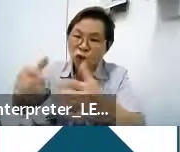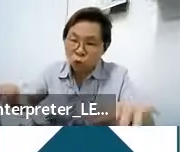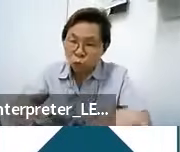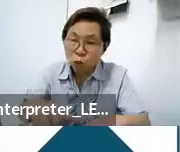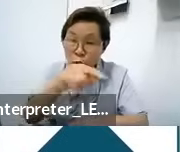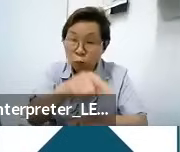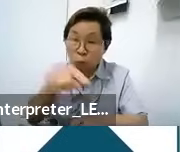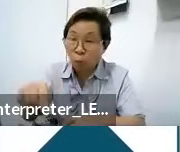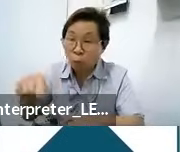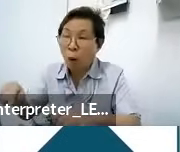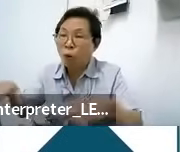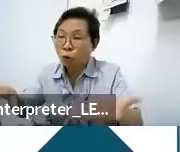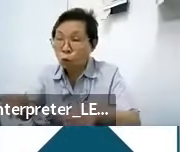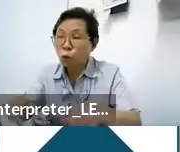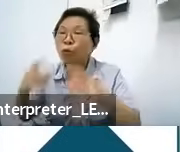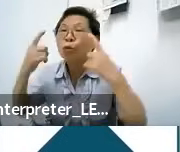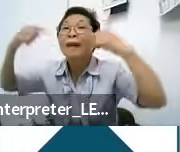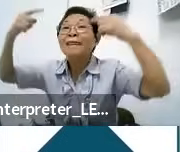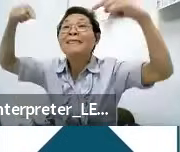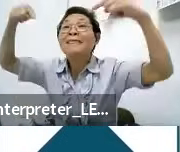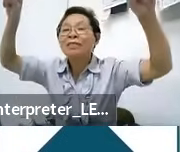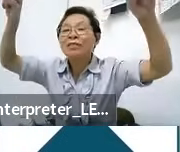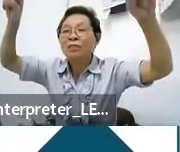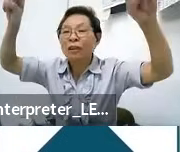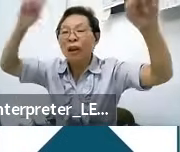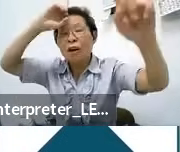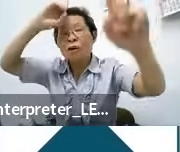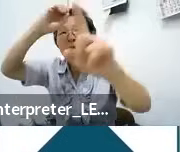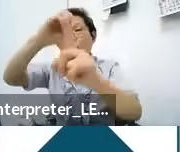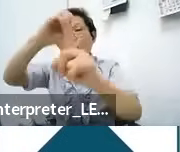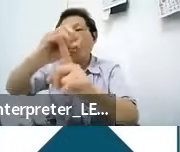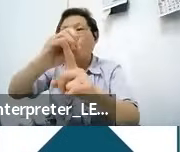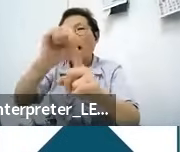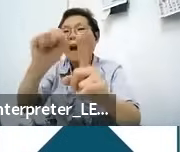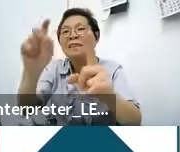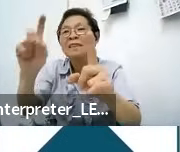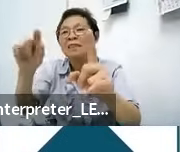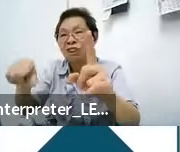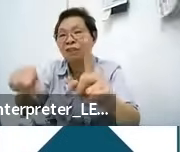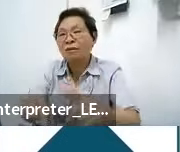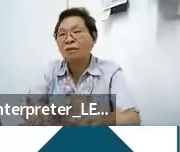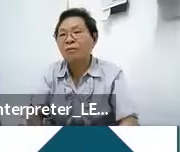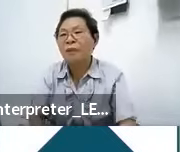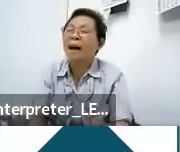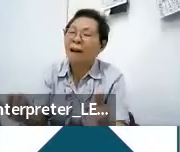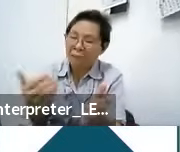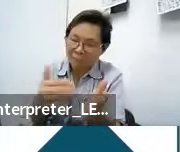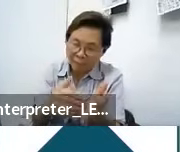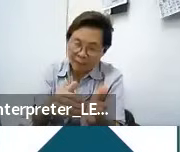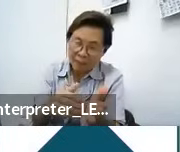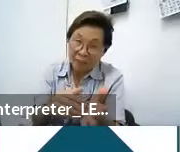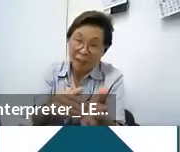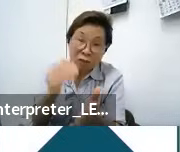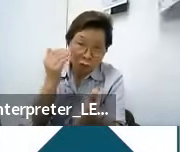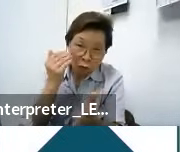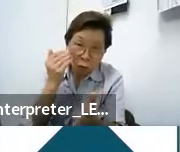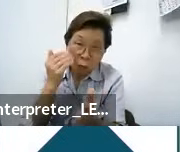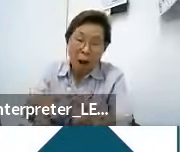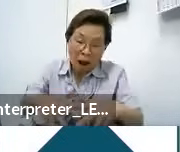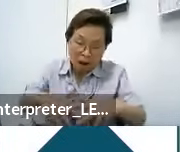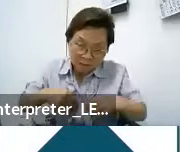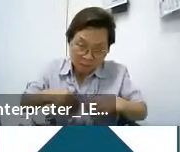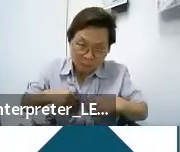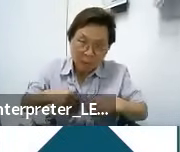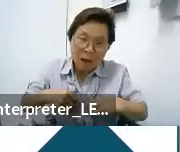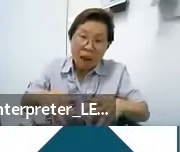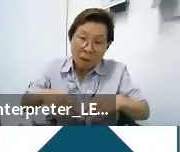to achieve the goal 4 of SDG. And again, by adopting this